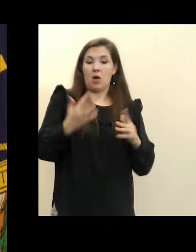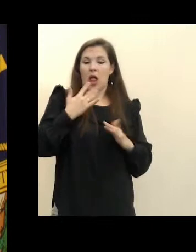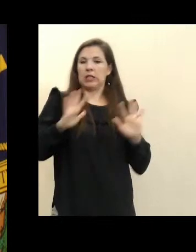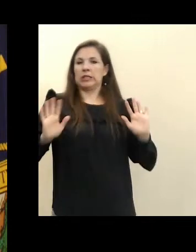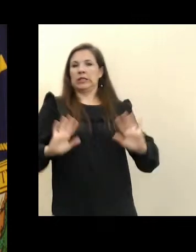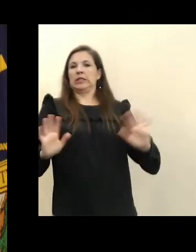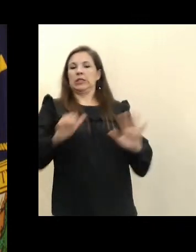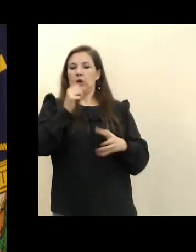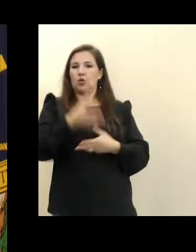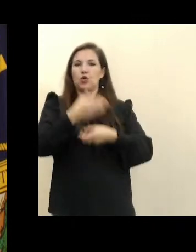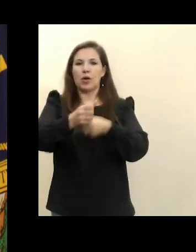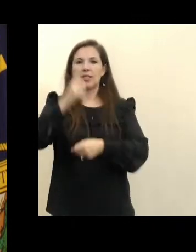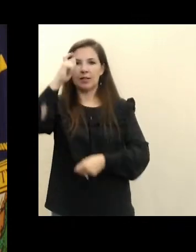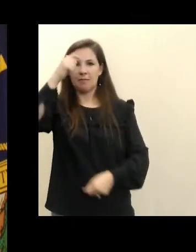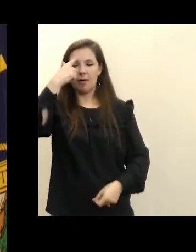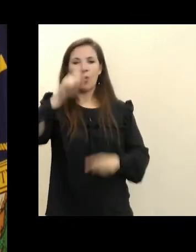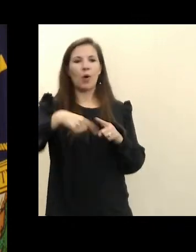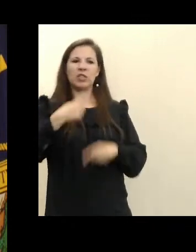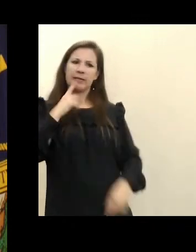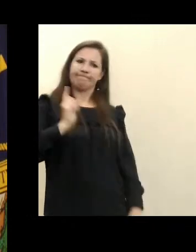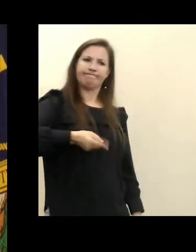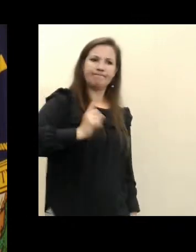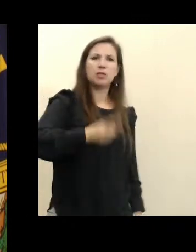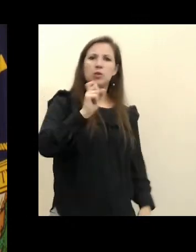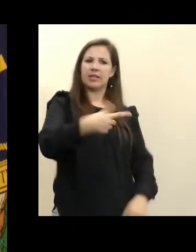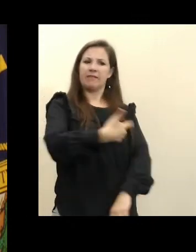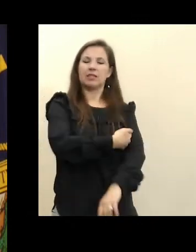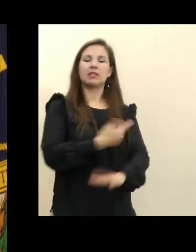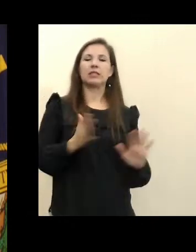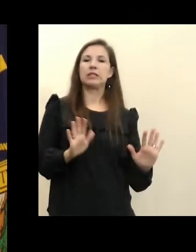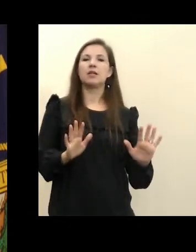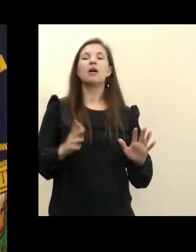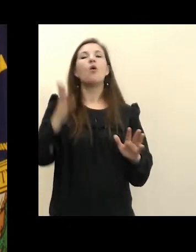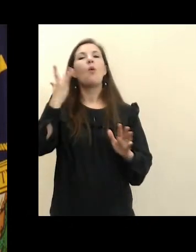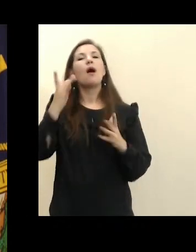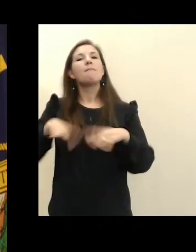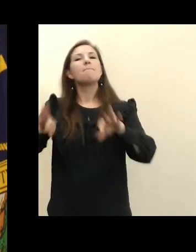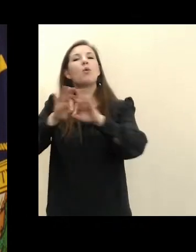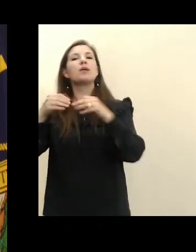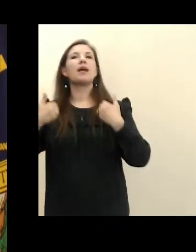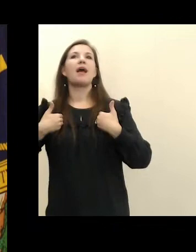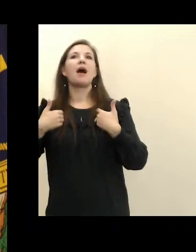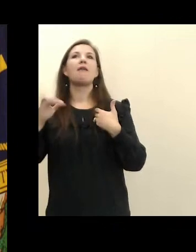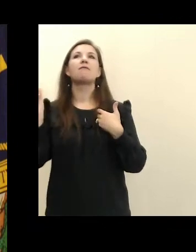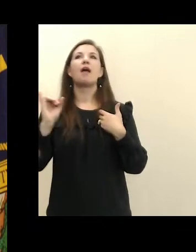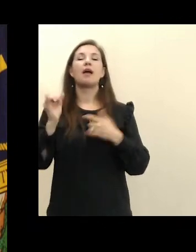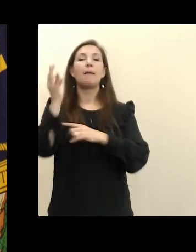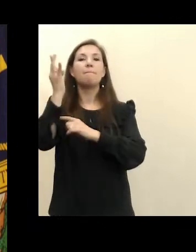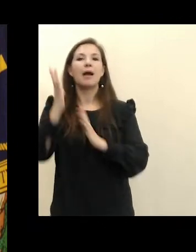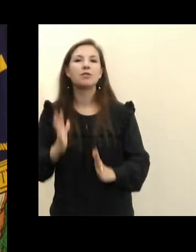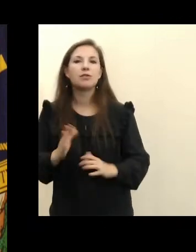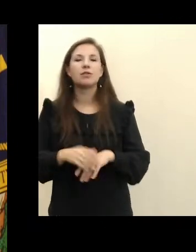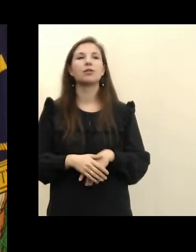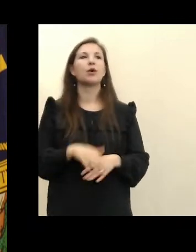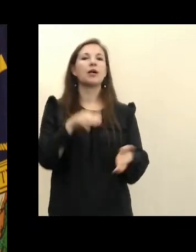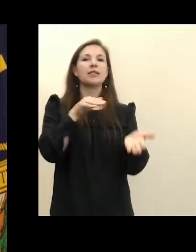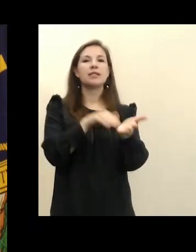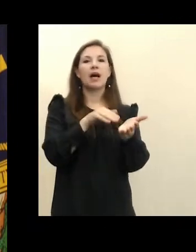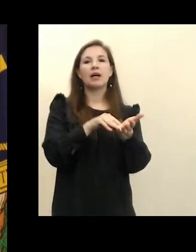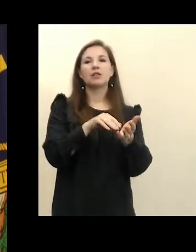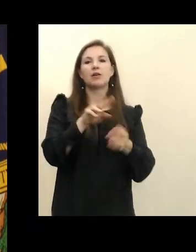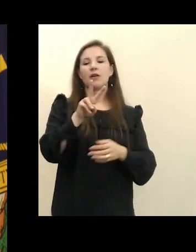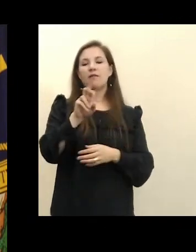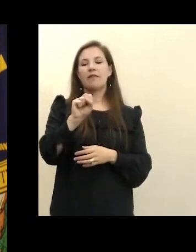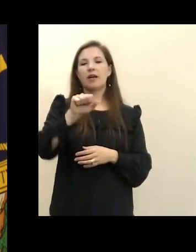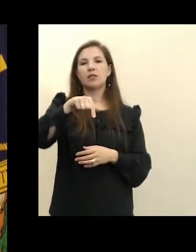the government when we're saying take a vaccine. And that's why it's very important, like we have Pastor Kinzer Pointer or Dr. Raul